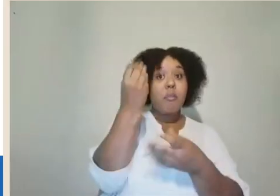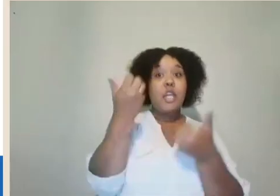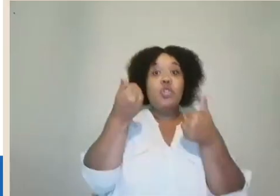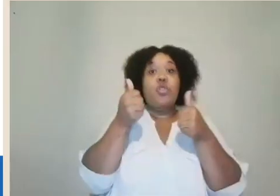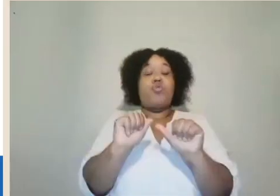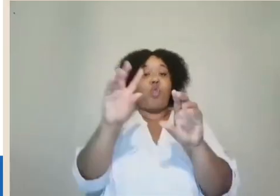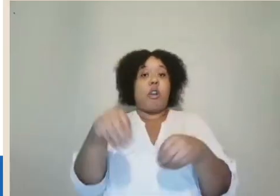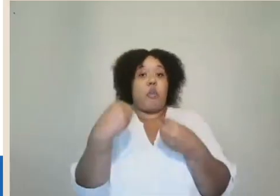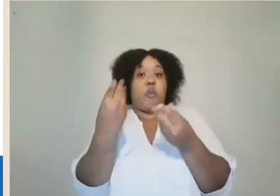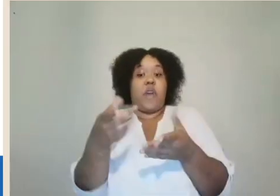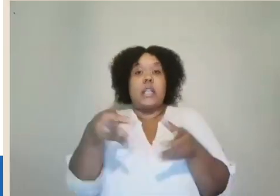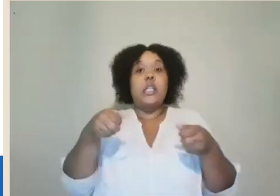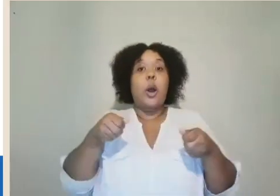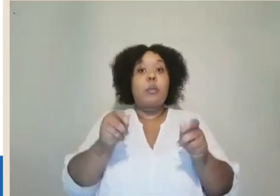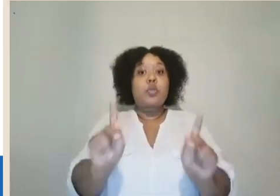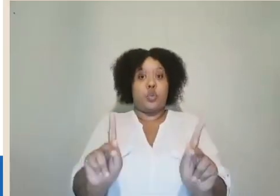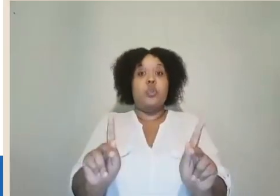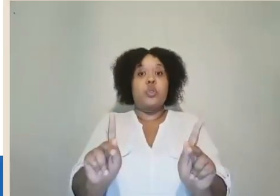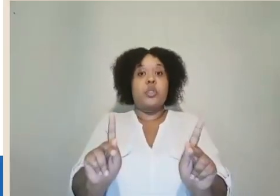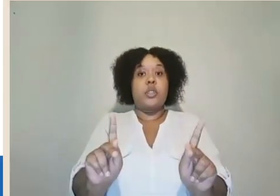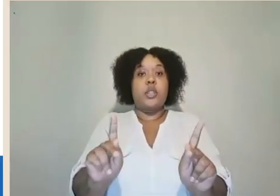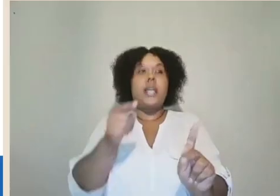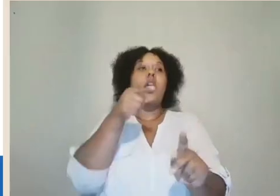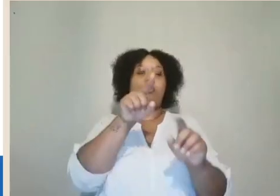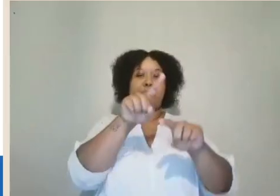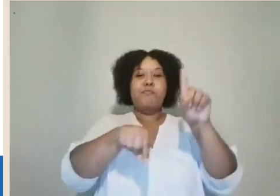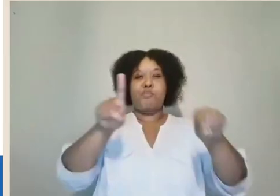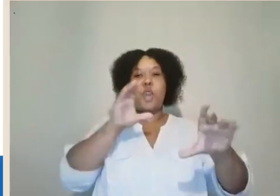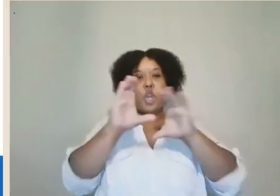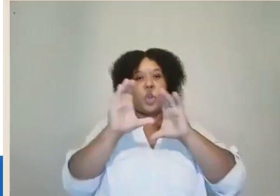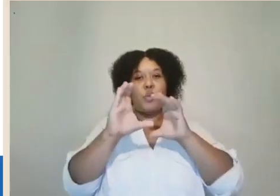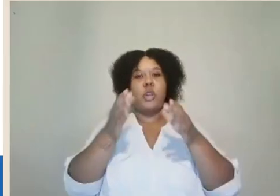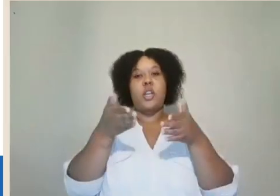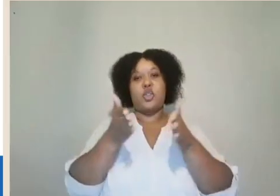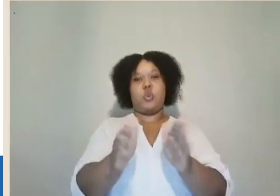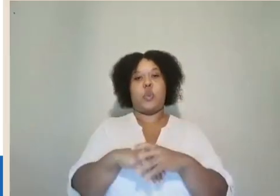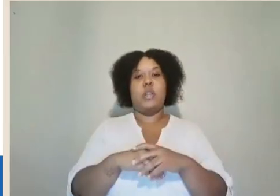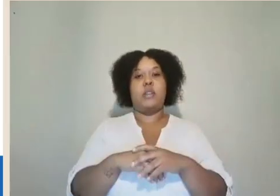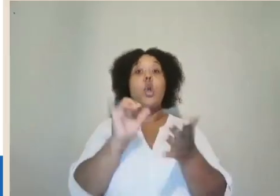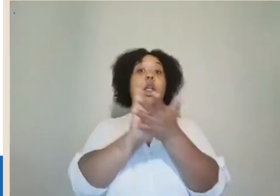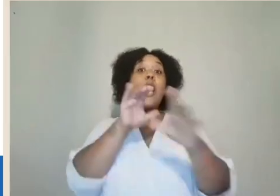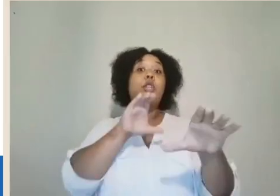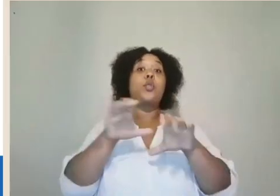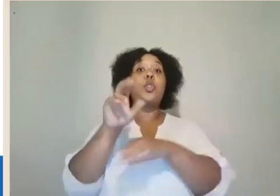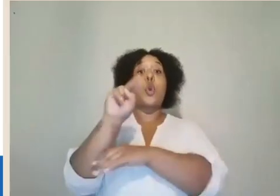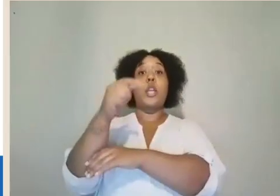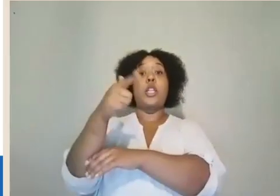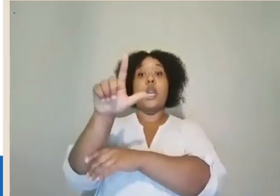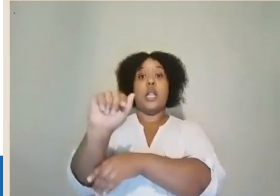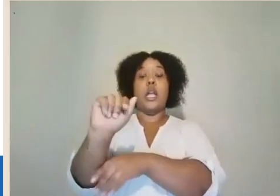provide this opportunity in those communication methods. So that's what we do at Next Generation Language Access. But we